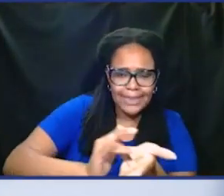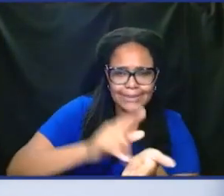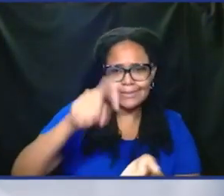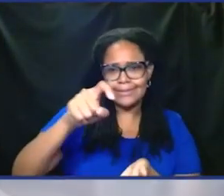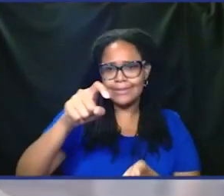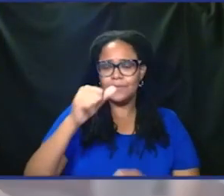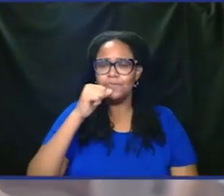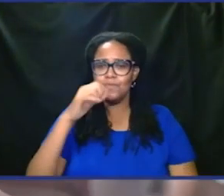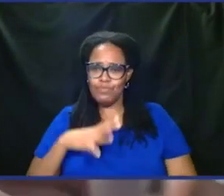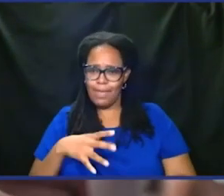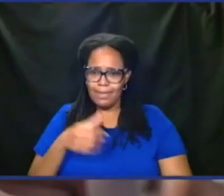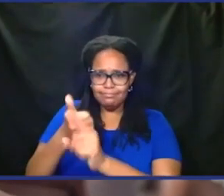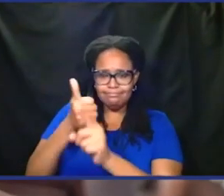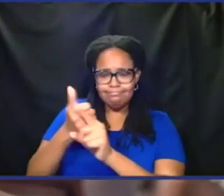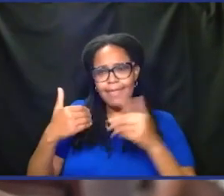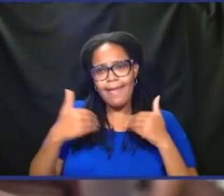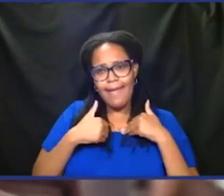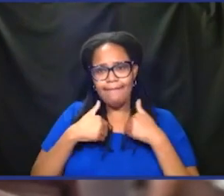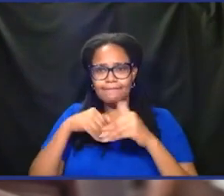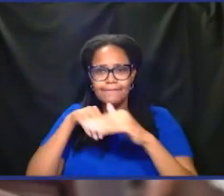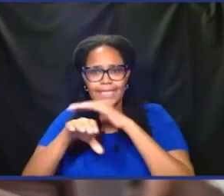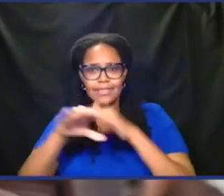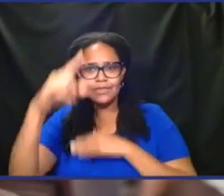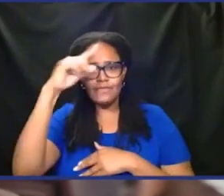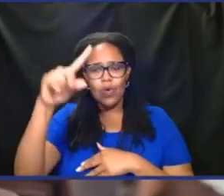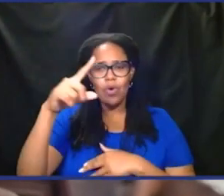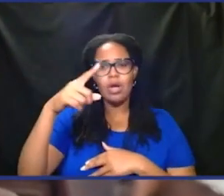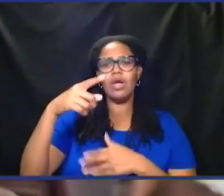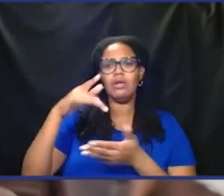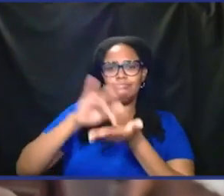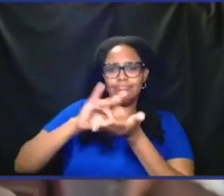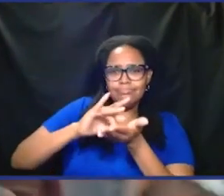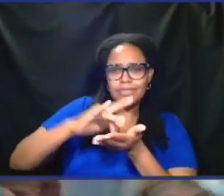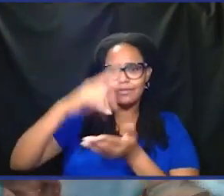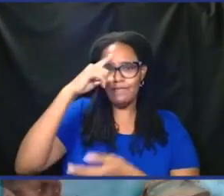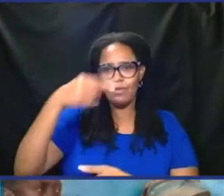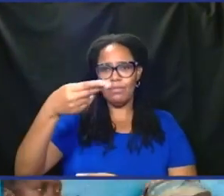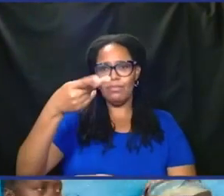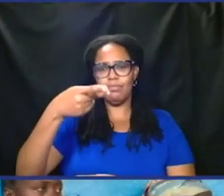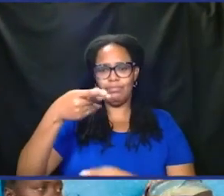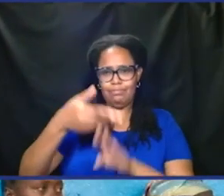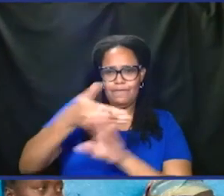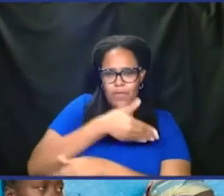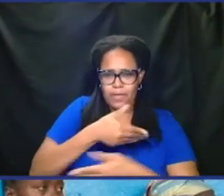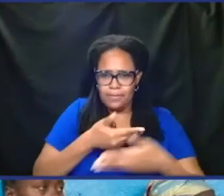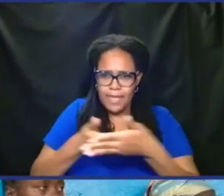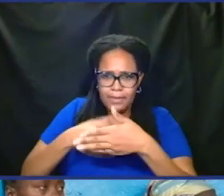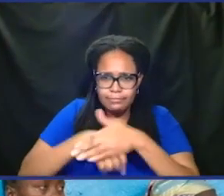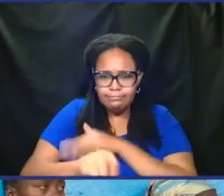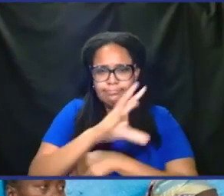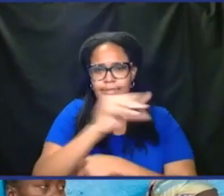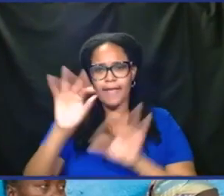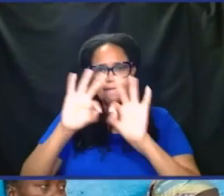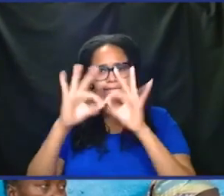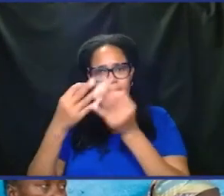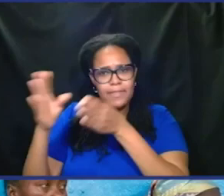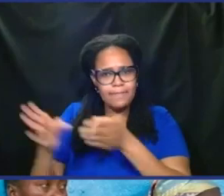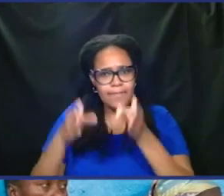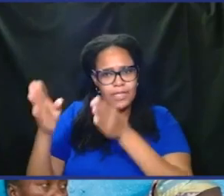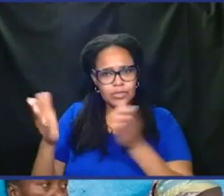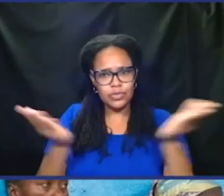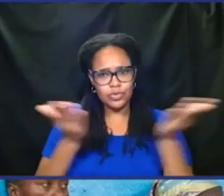have access to prenatal vitamins and family planning services. Nurses and